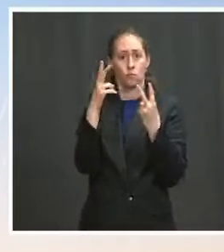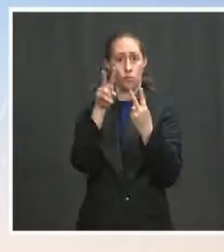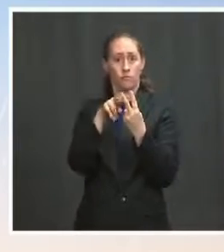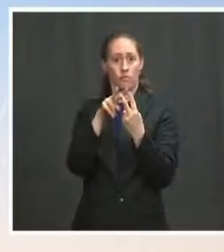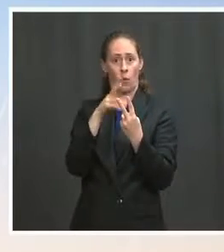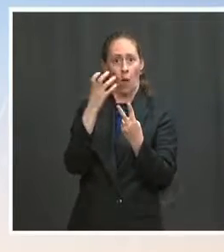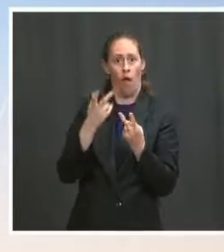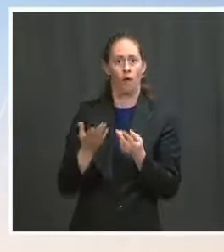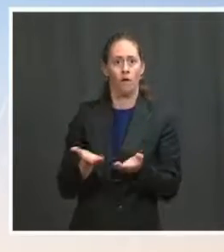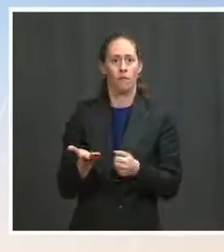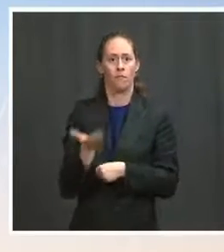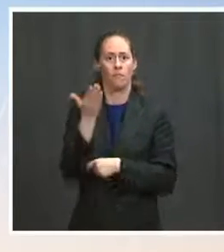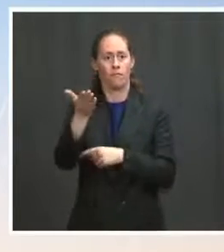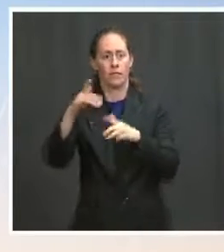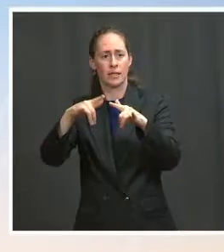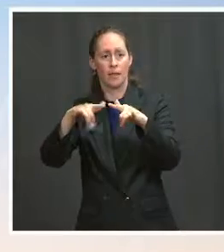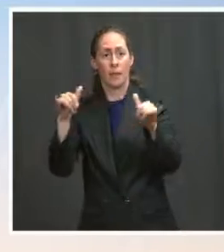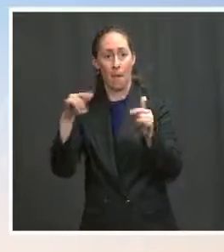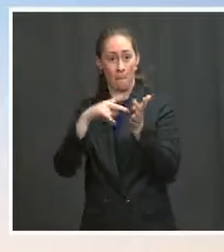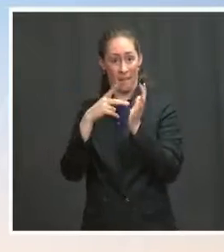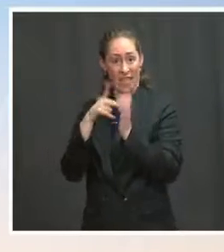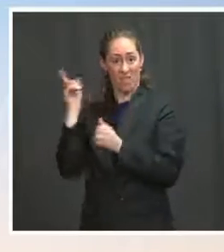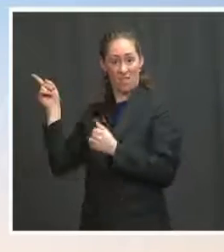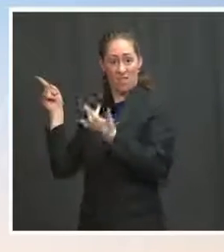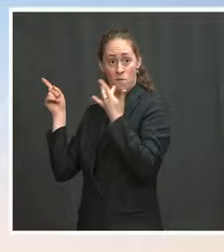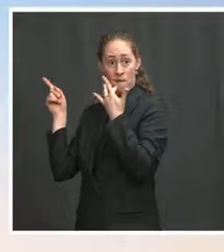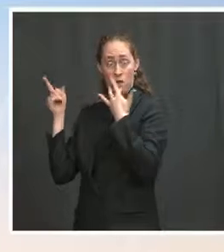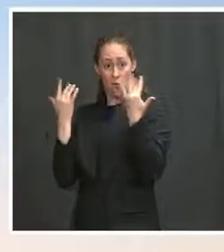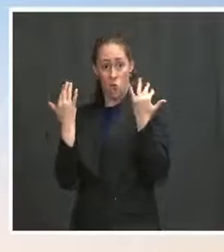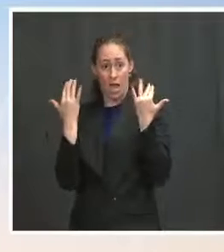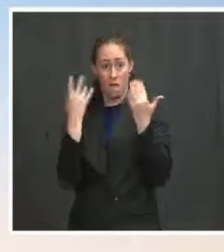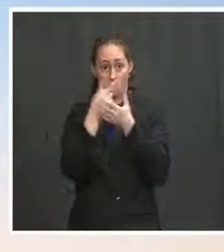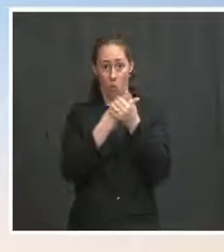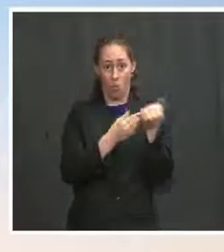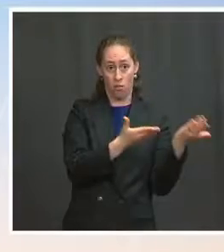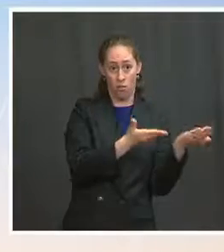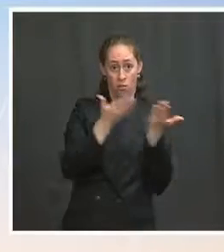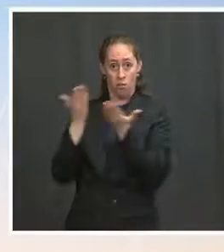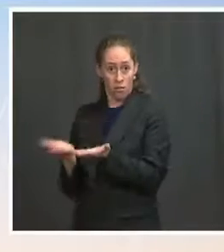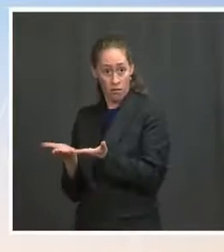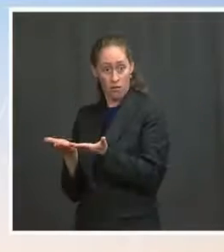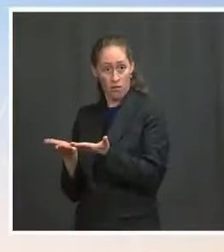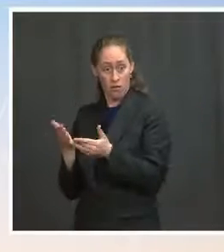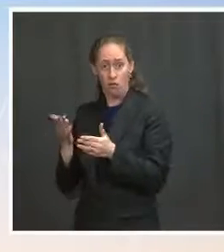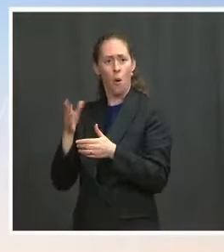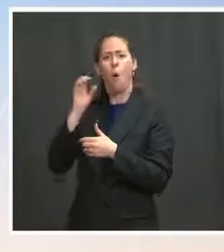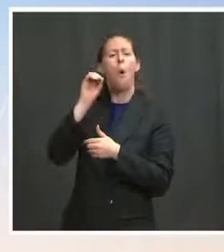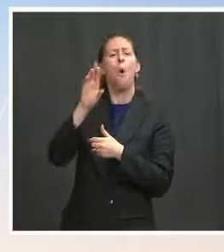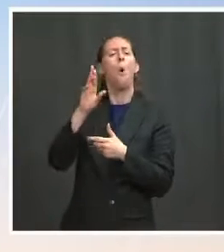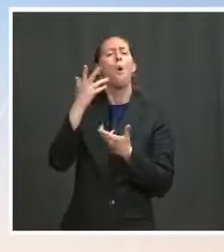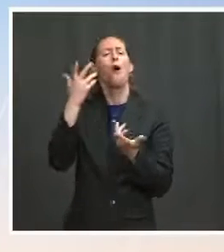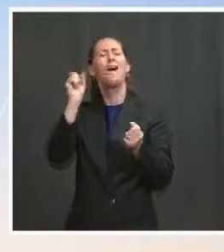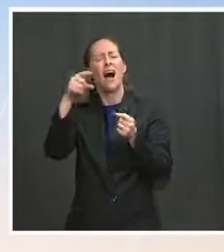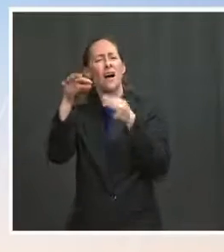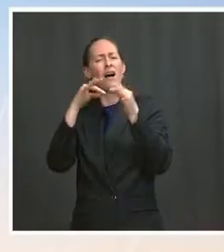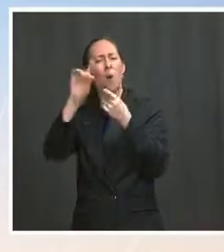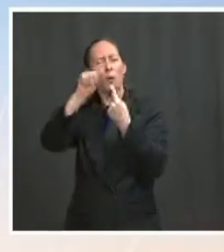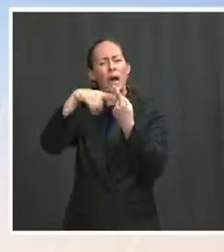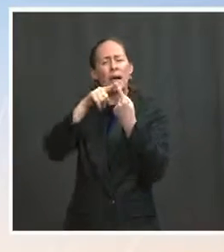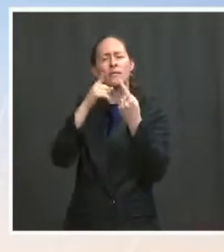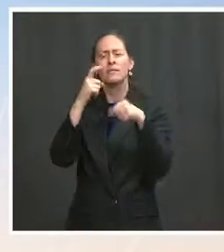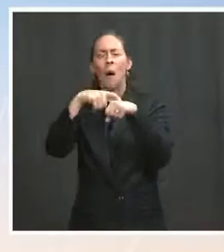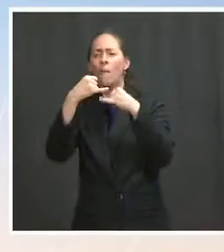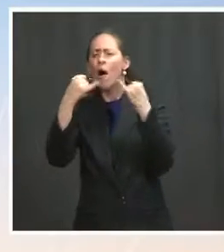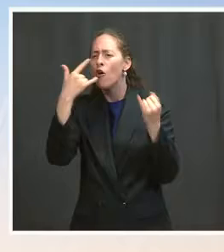wait for both of them to land on his desk? What exactly is the timeline here? How does this play out? Well, again,